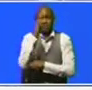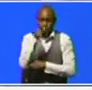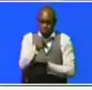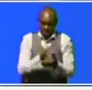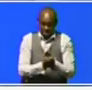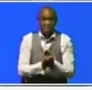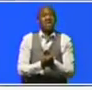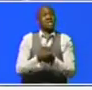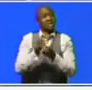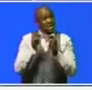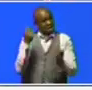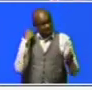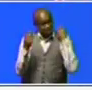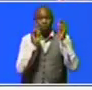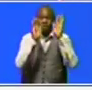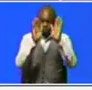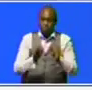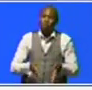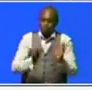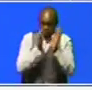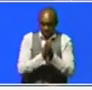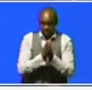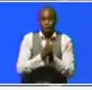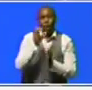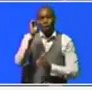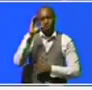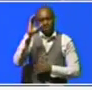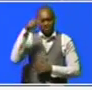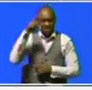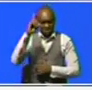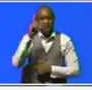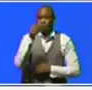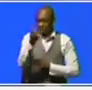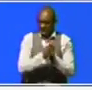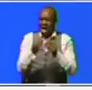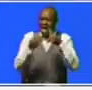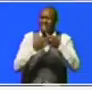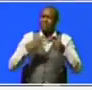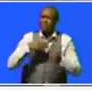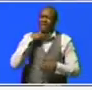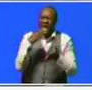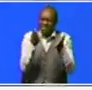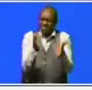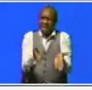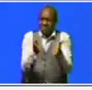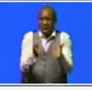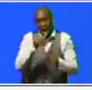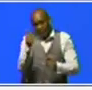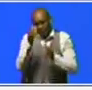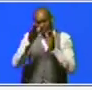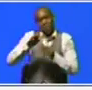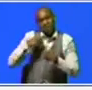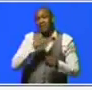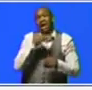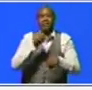the Kericho-Kisumu Highway. Kericho OCPD Justice Kitetu said 8 people died on the spot, while the other one died